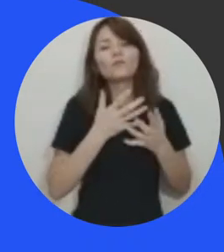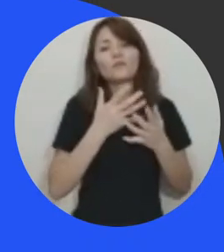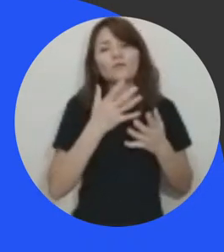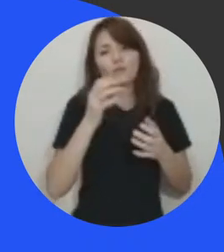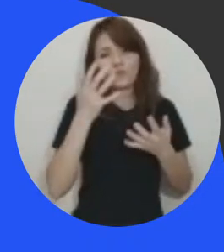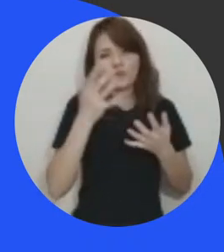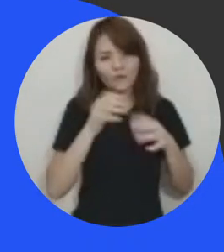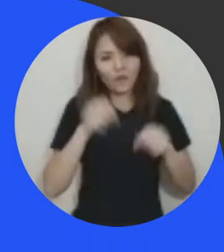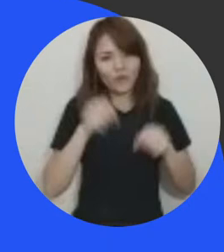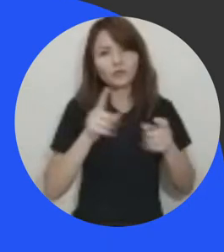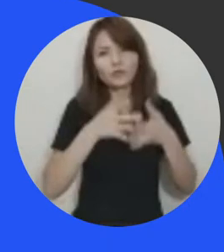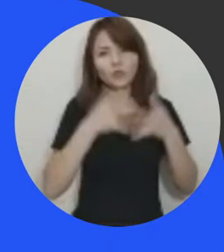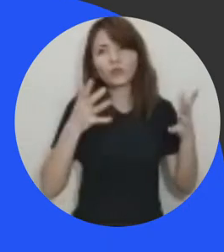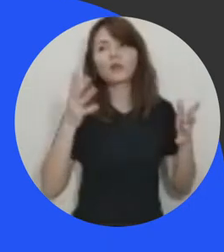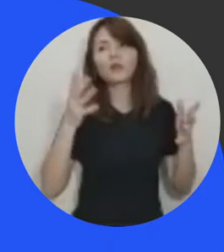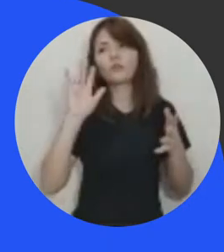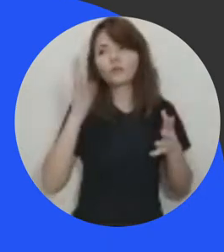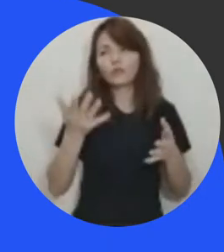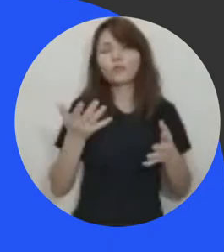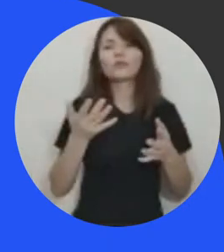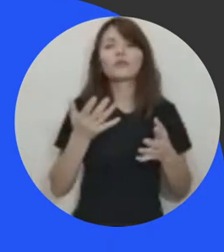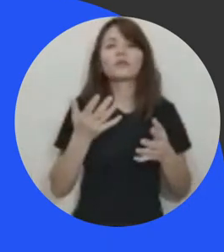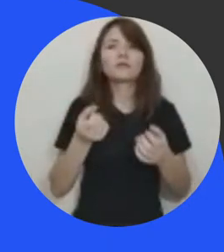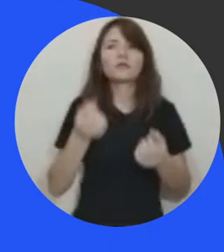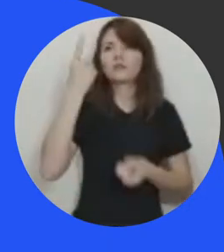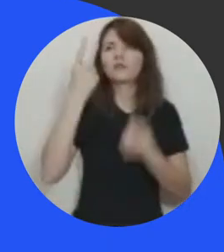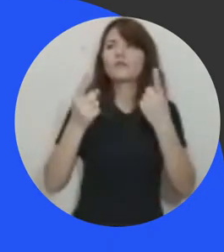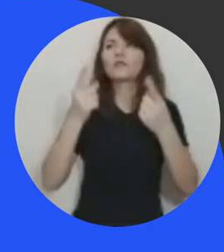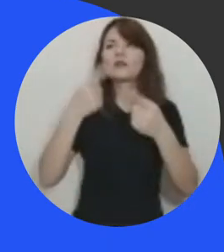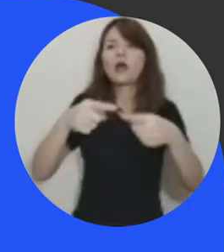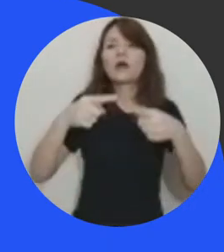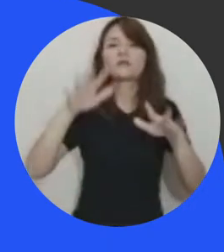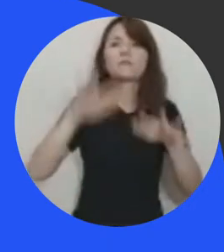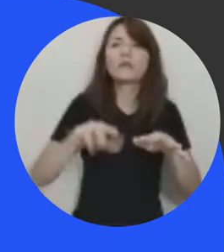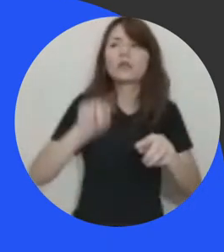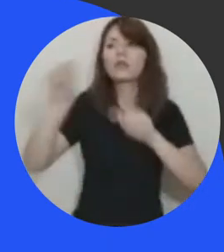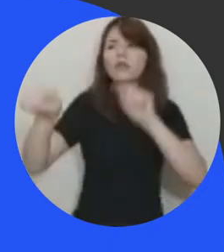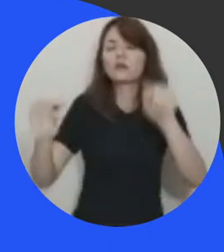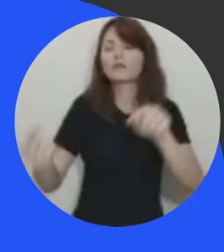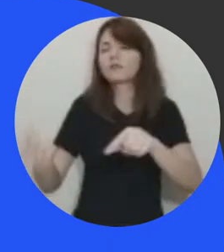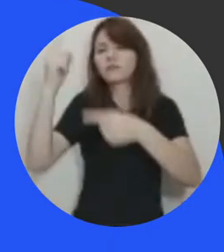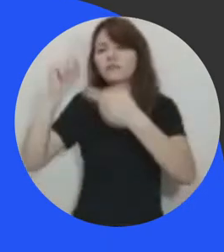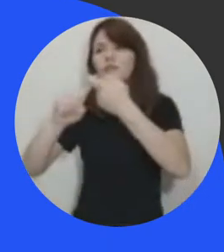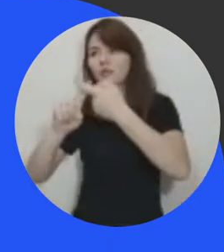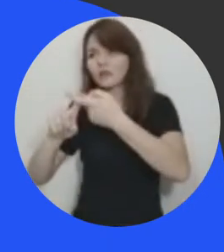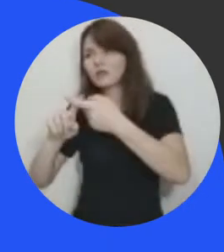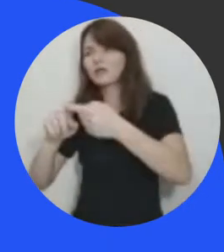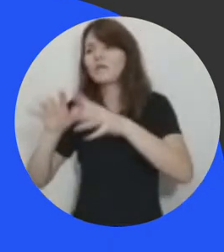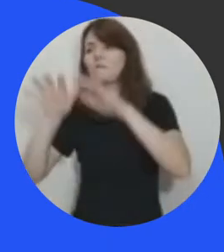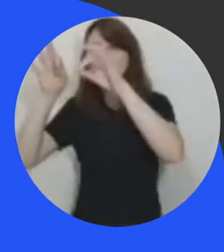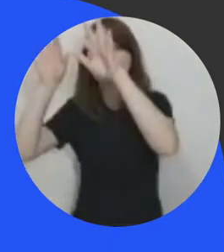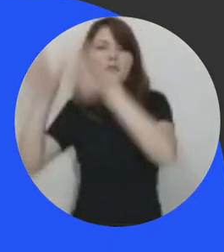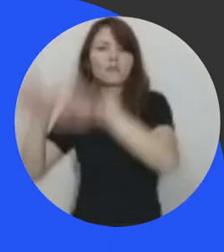locations, and then you will get local outbreaks and local spread. And so one of our challenges is